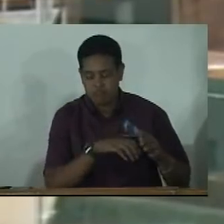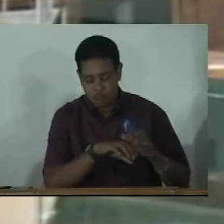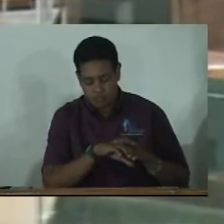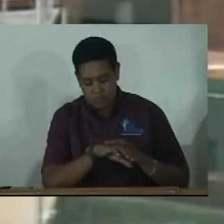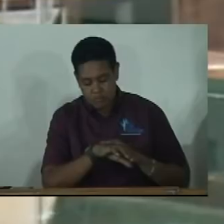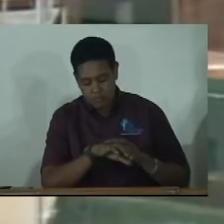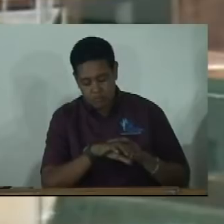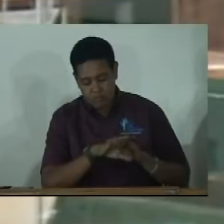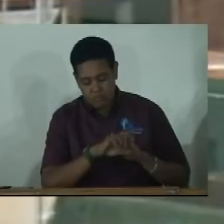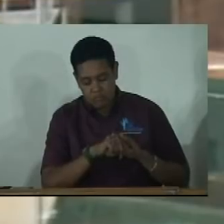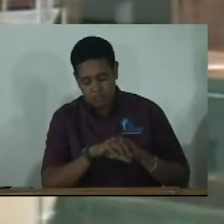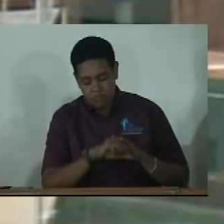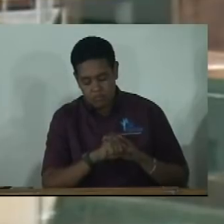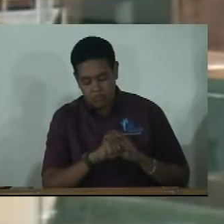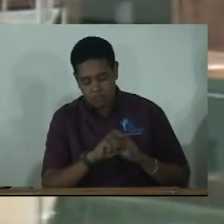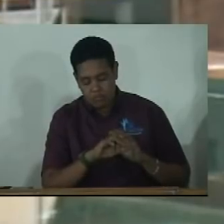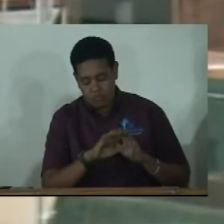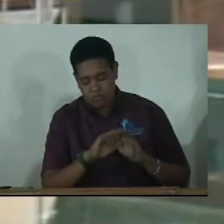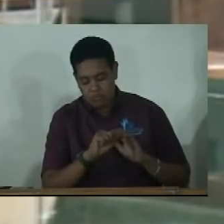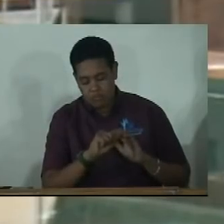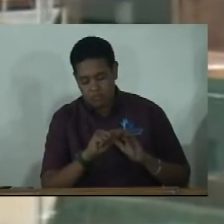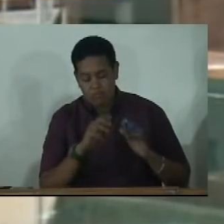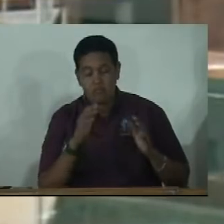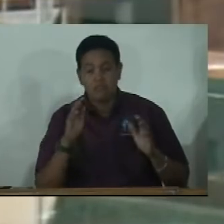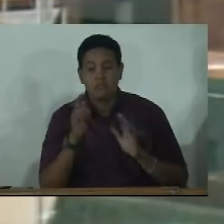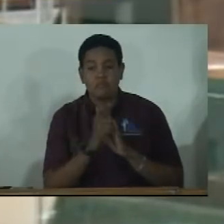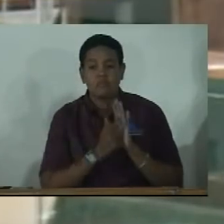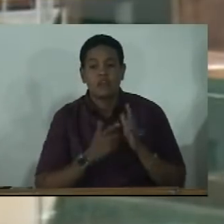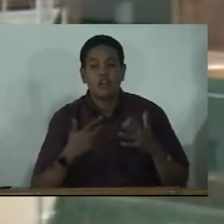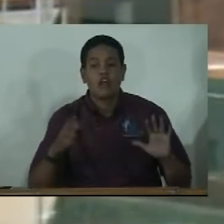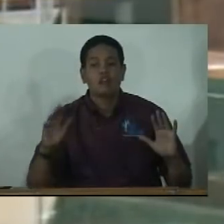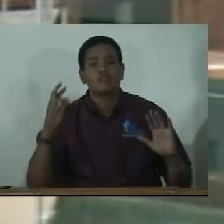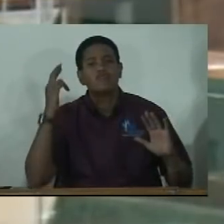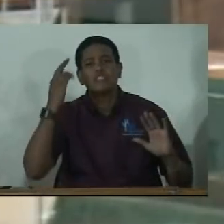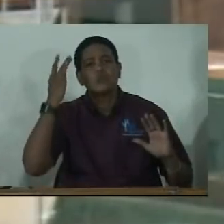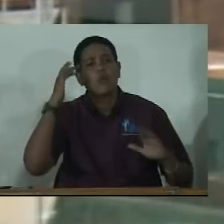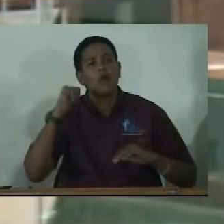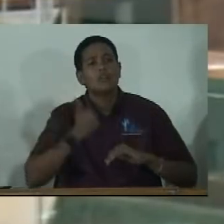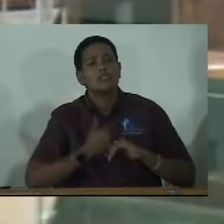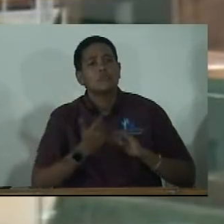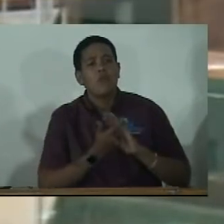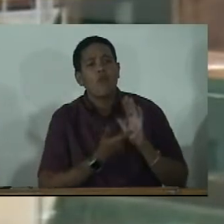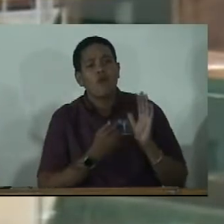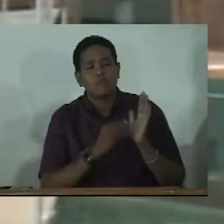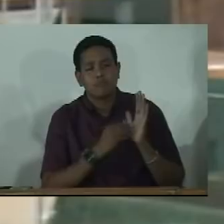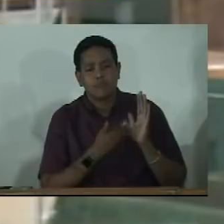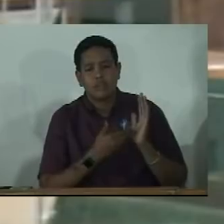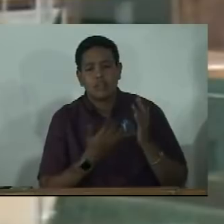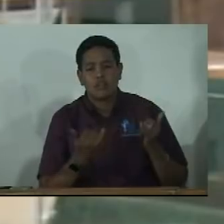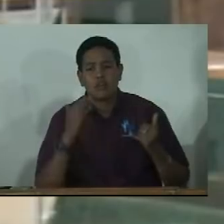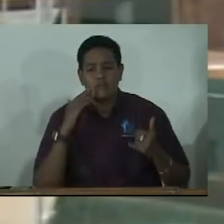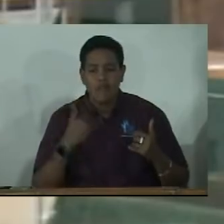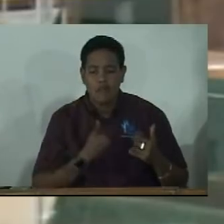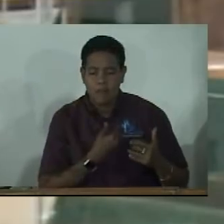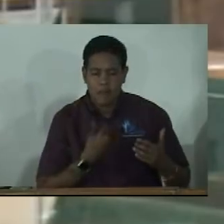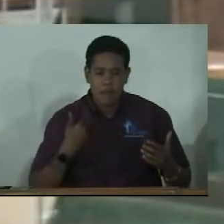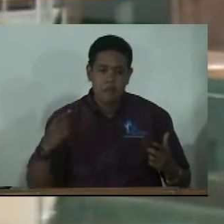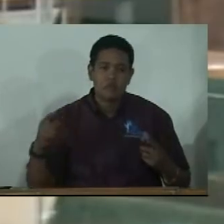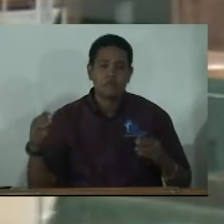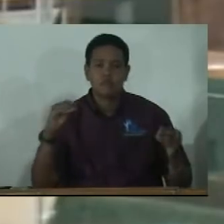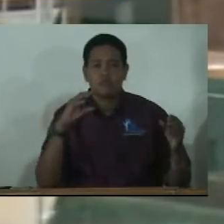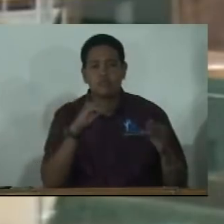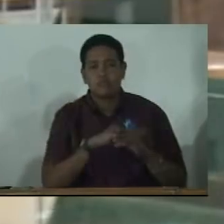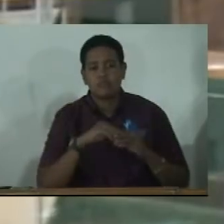The bill concludes with a memorandum of objects and reasons. And I invite members of the Senate to